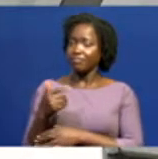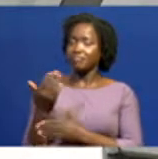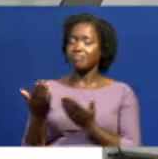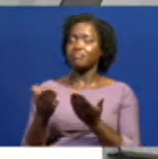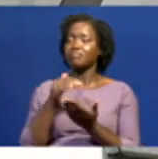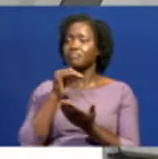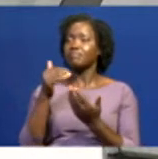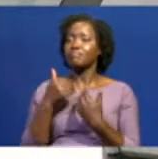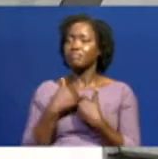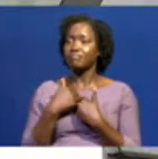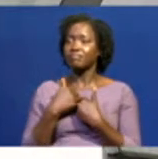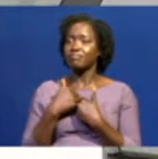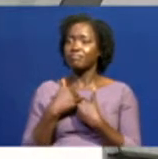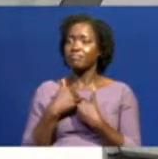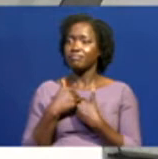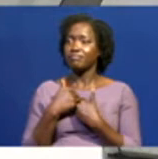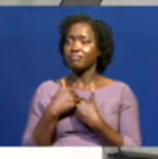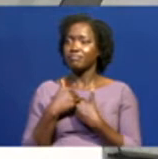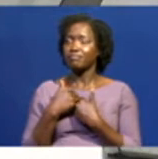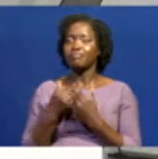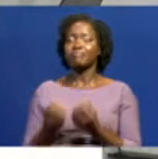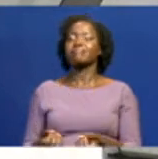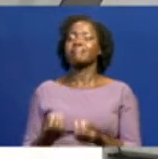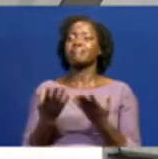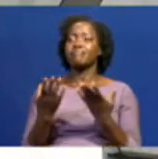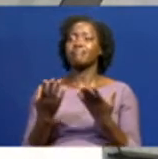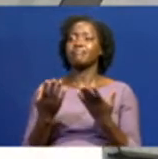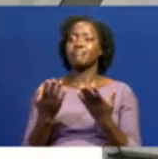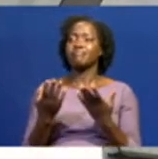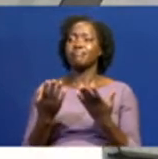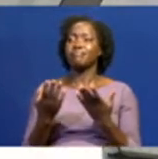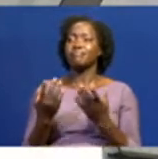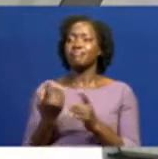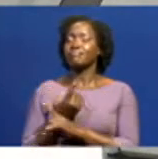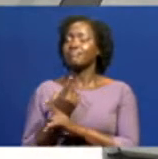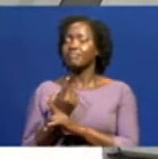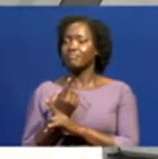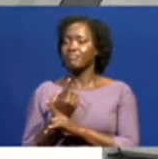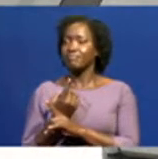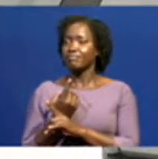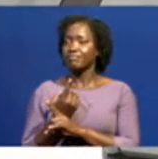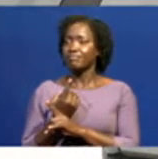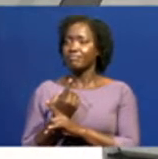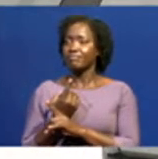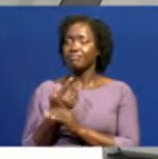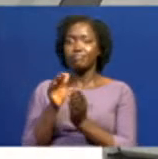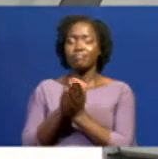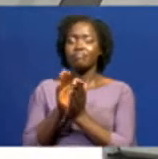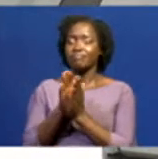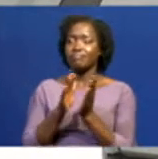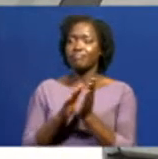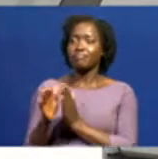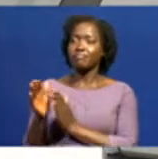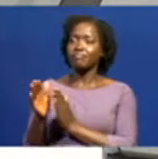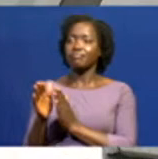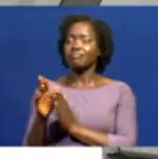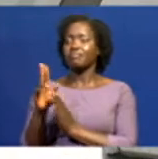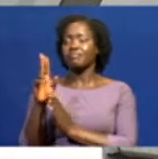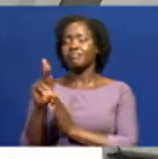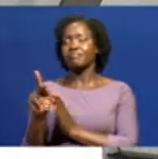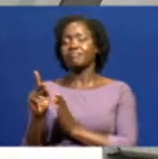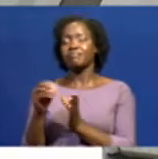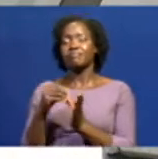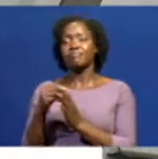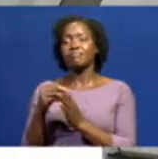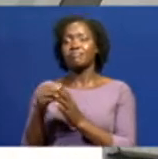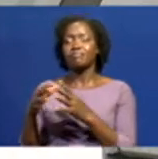have as very robust or quite a number of various savings plans, like let's say for example the UK or US